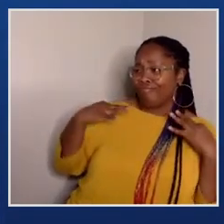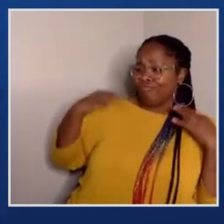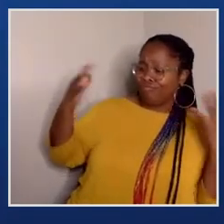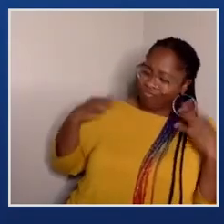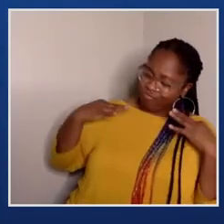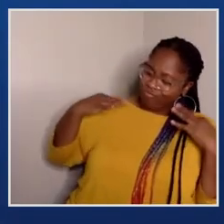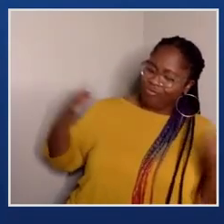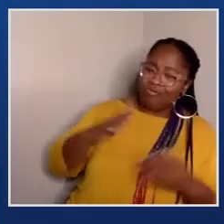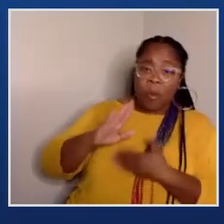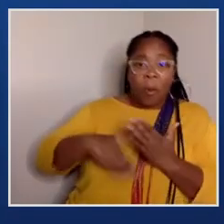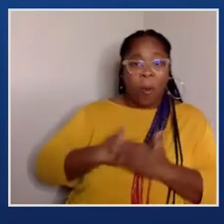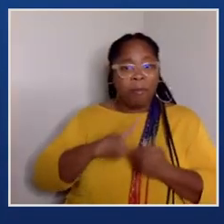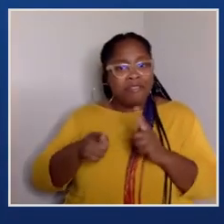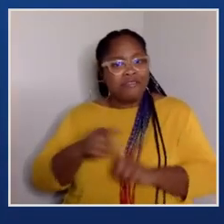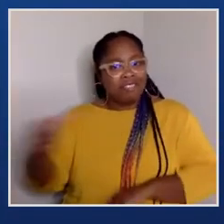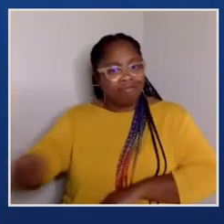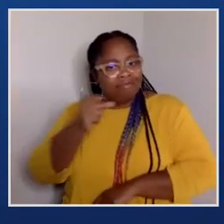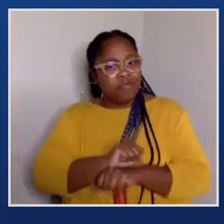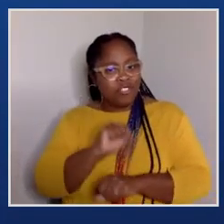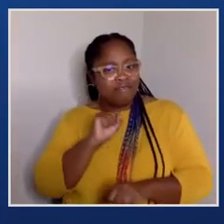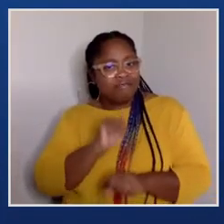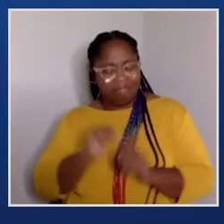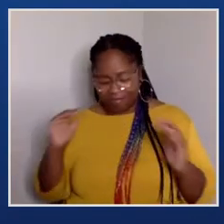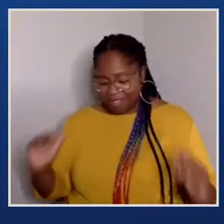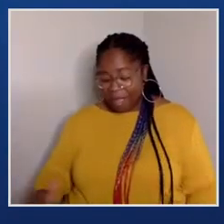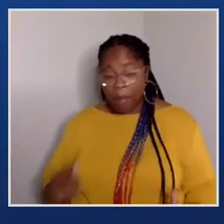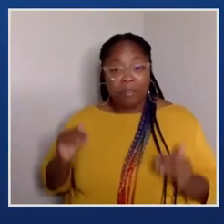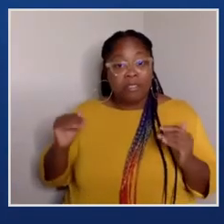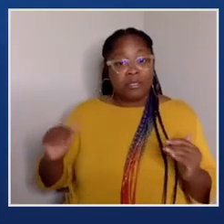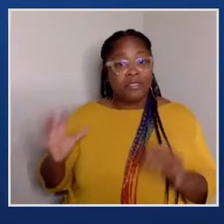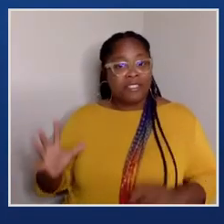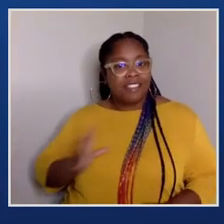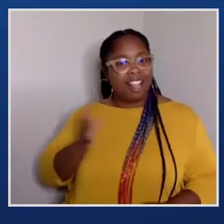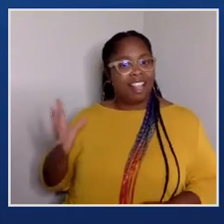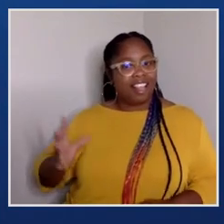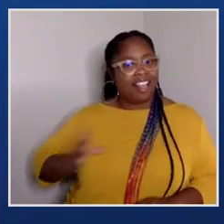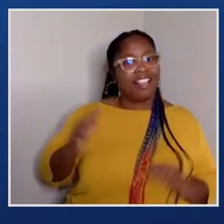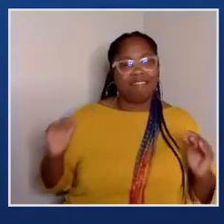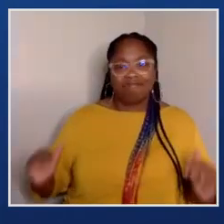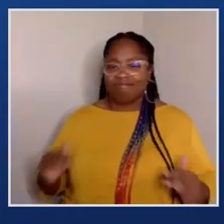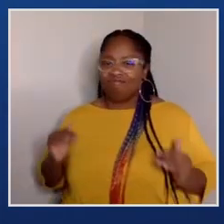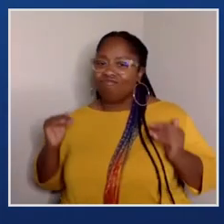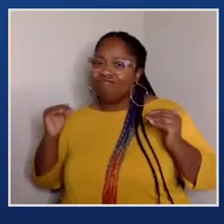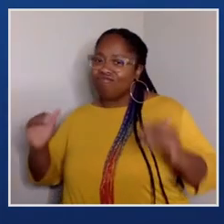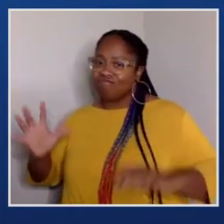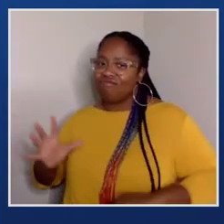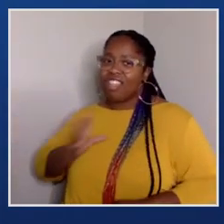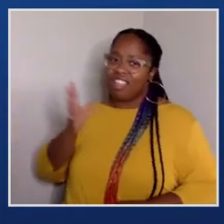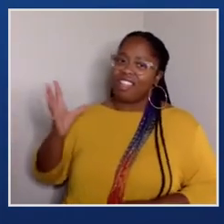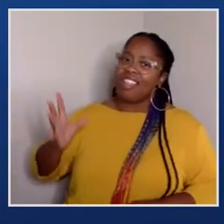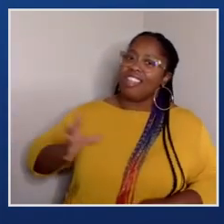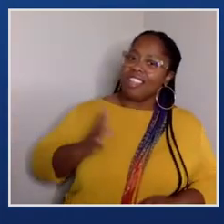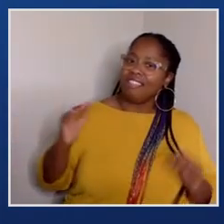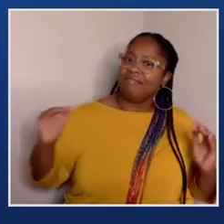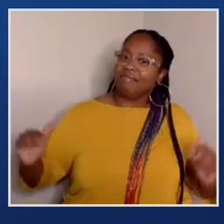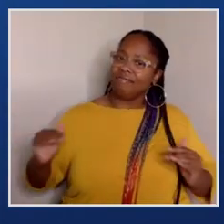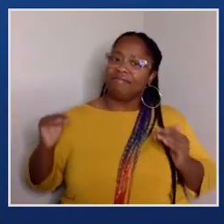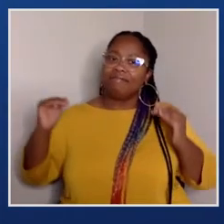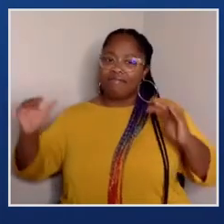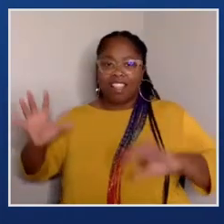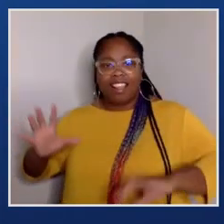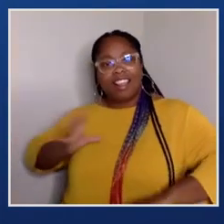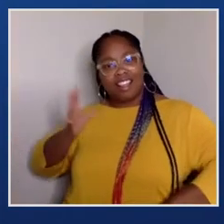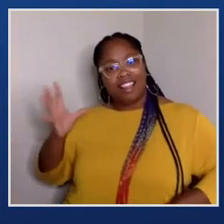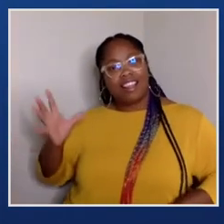in work. I'm on a new level. I'm on a new level. I'm on a new level. I'm on a new